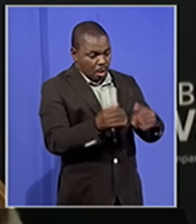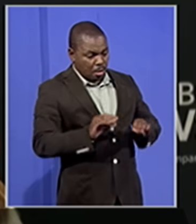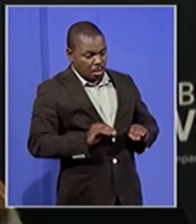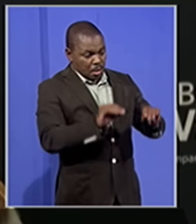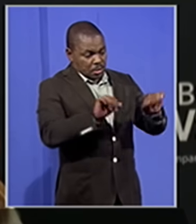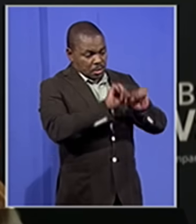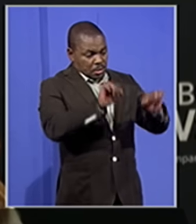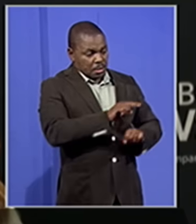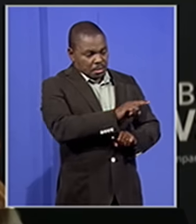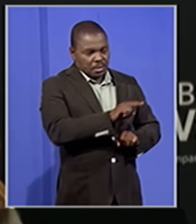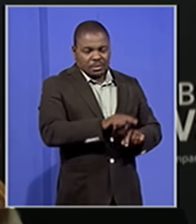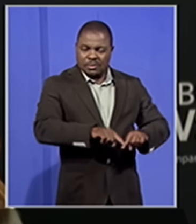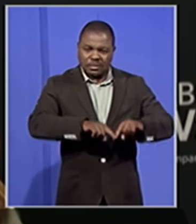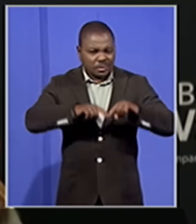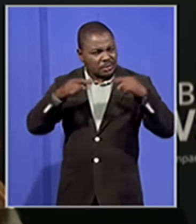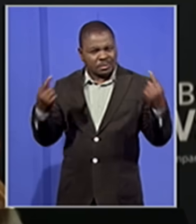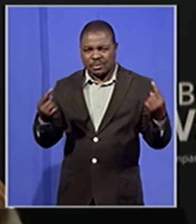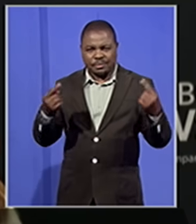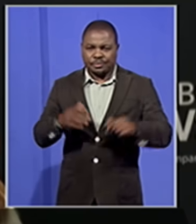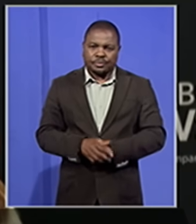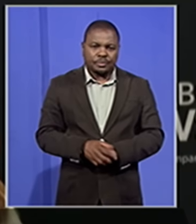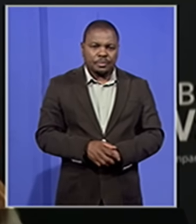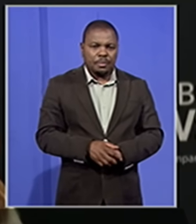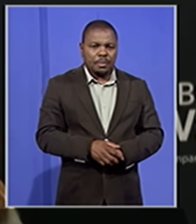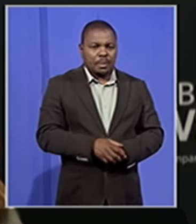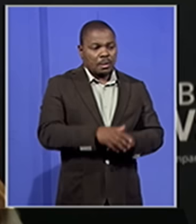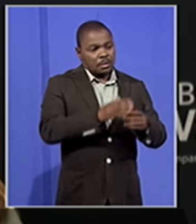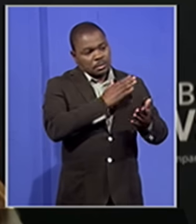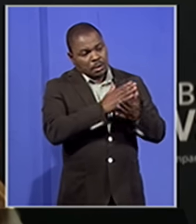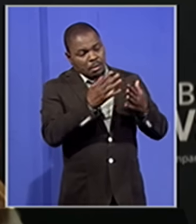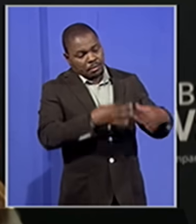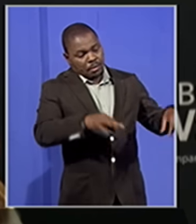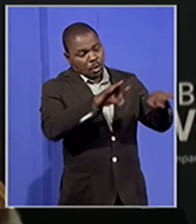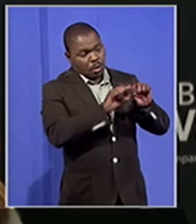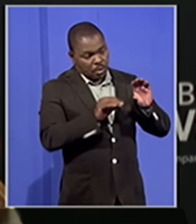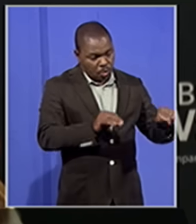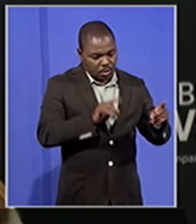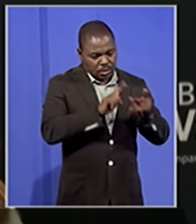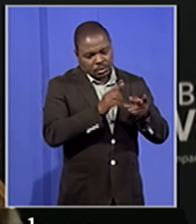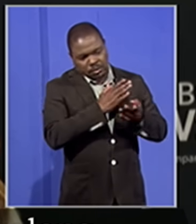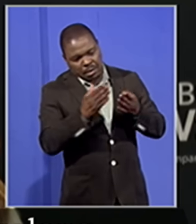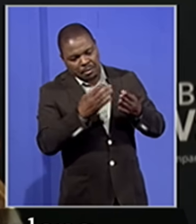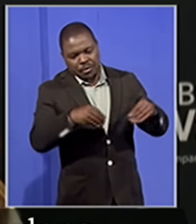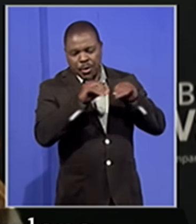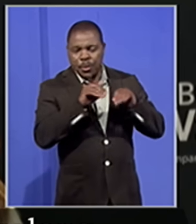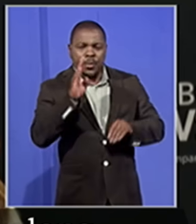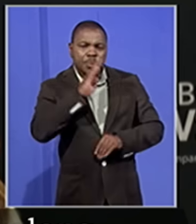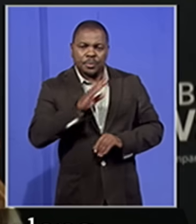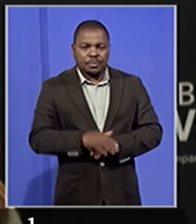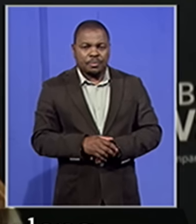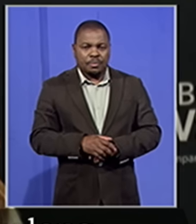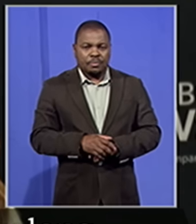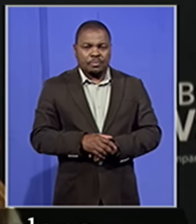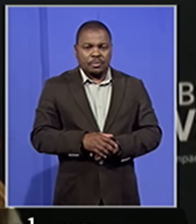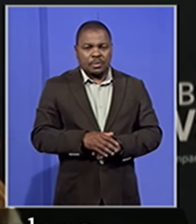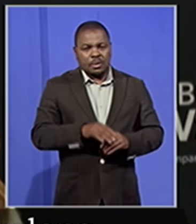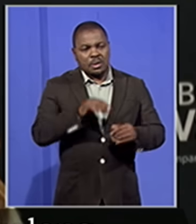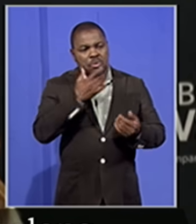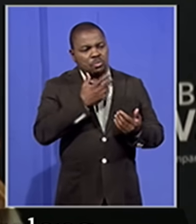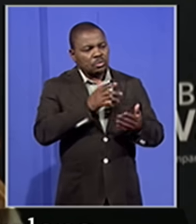go ga e tshwane go na le boleng le sena boleng fa go ya ka